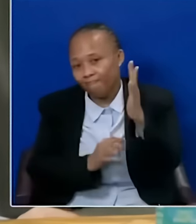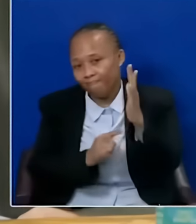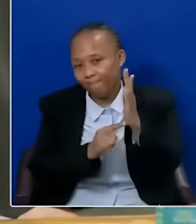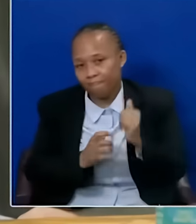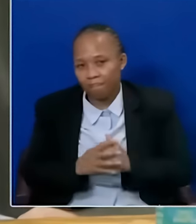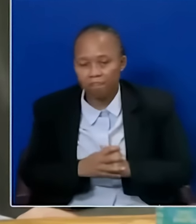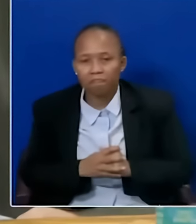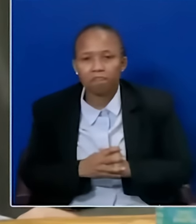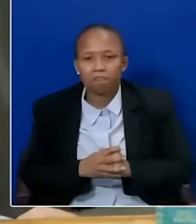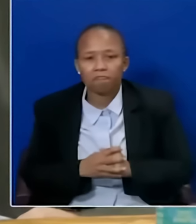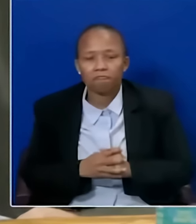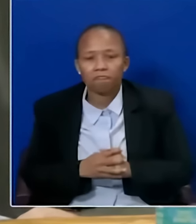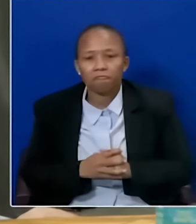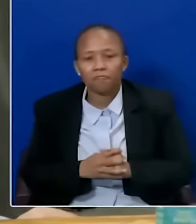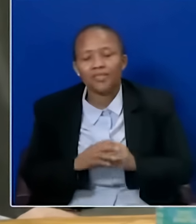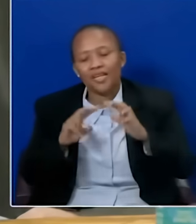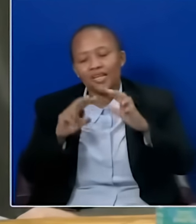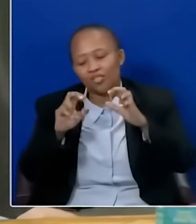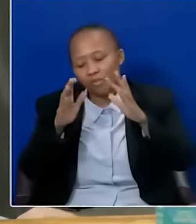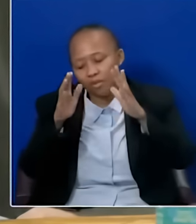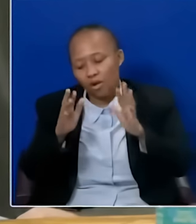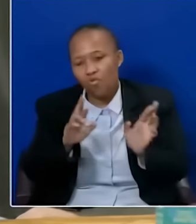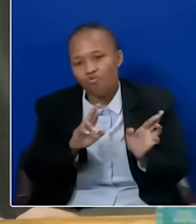examiner refers under 4.13